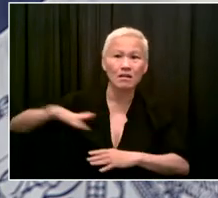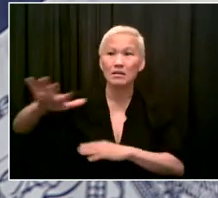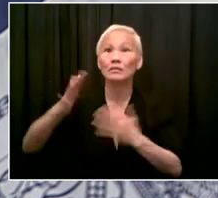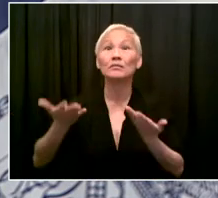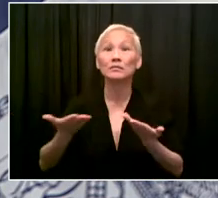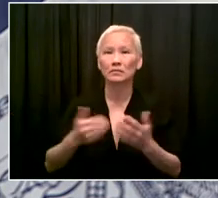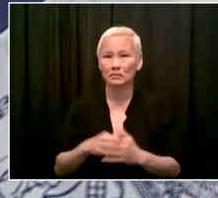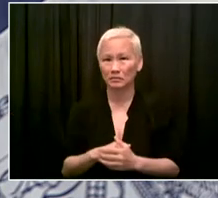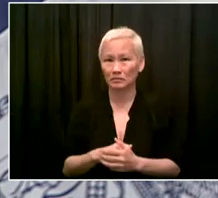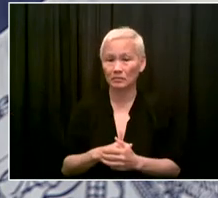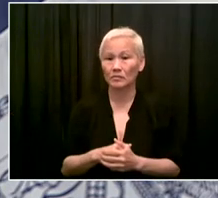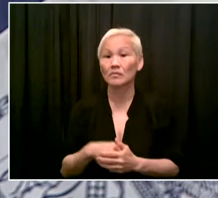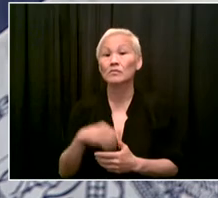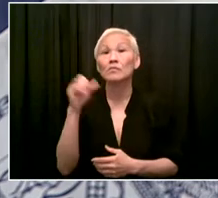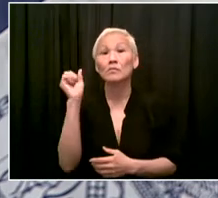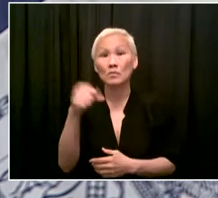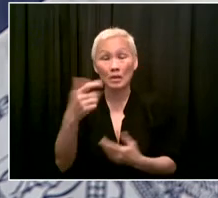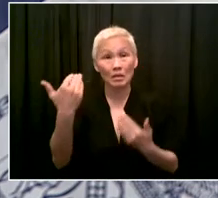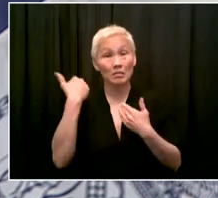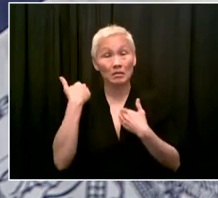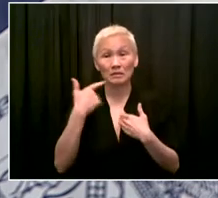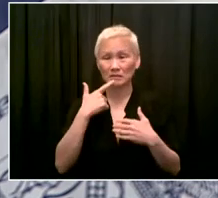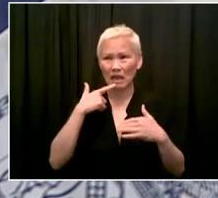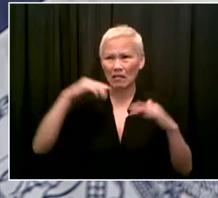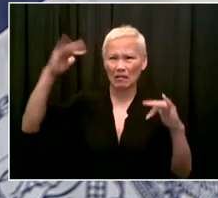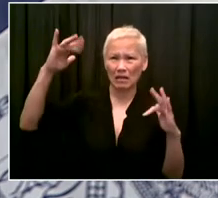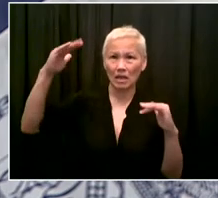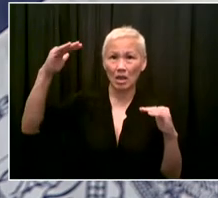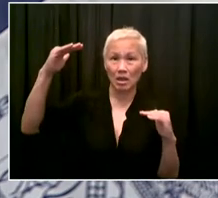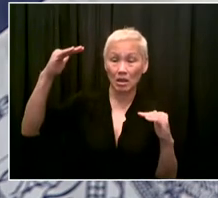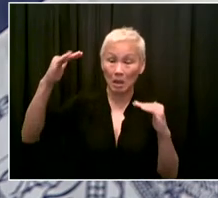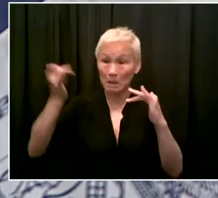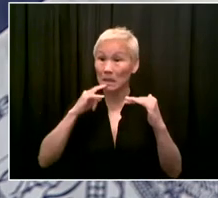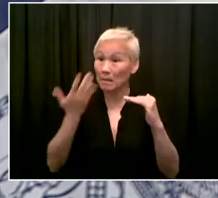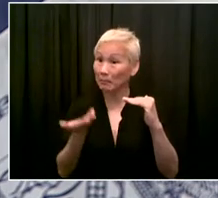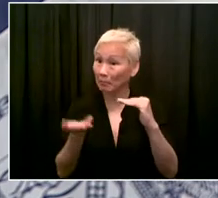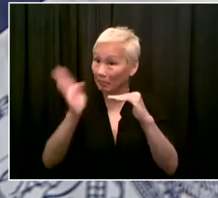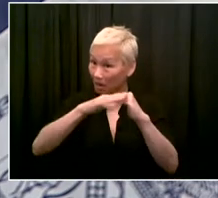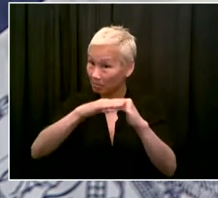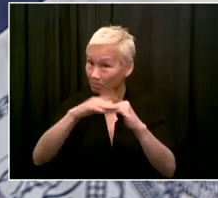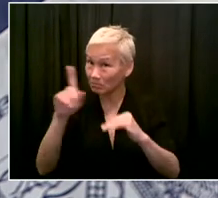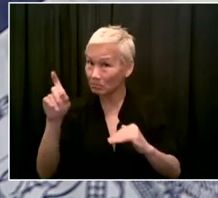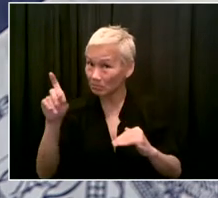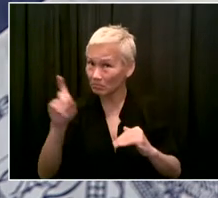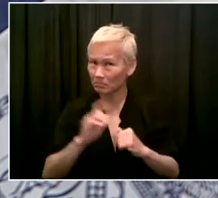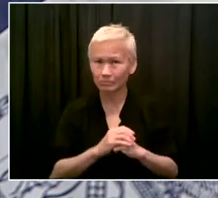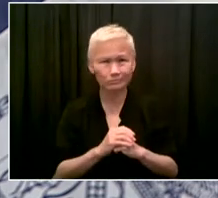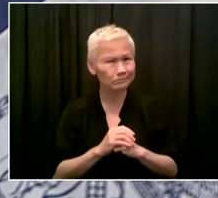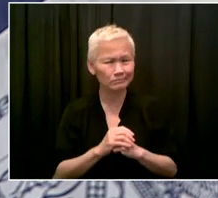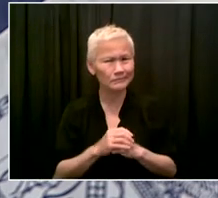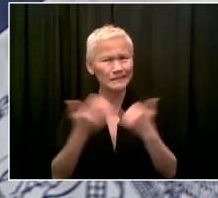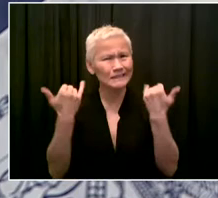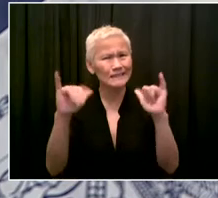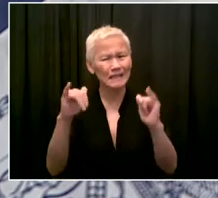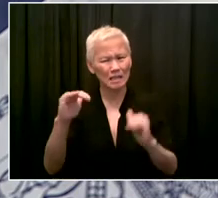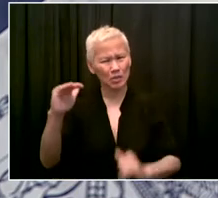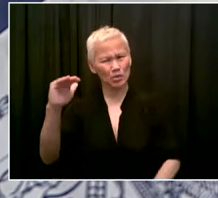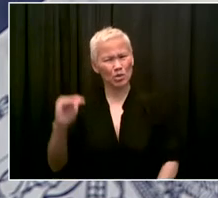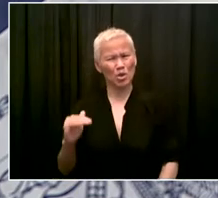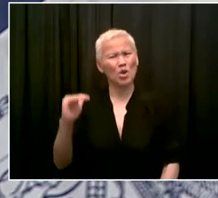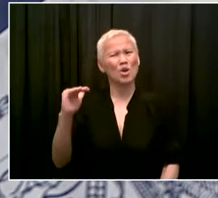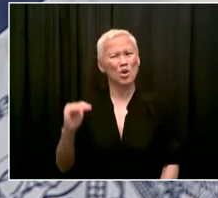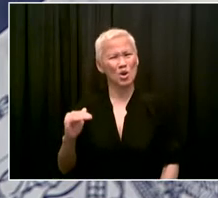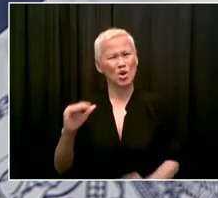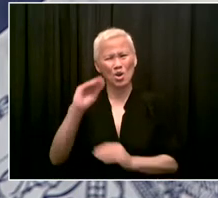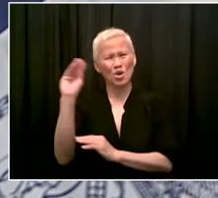low compared to how many registered voters we have compared to other elections. So is it an issue of the city investing more money, or is it an